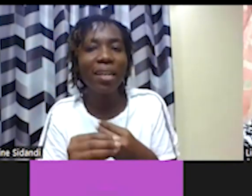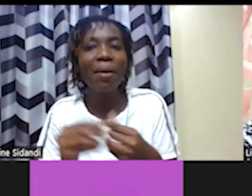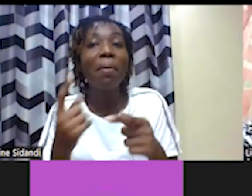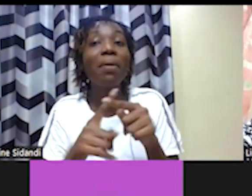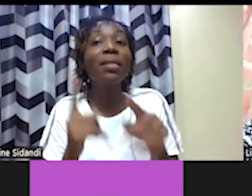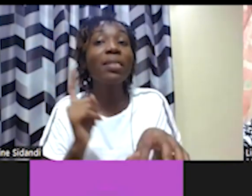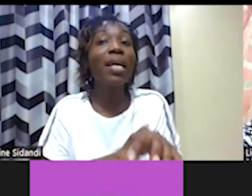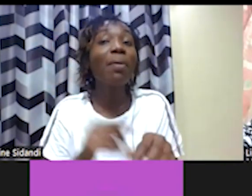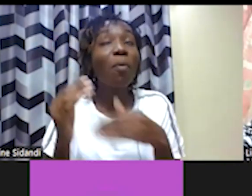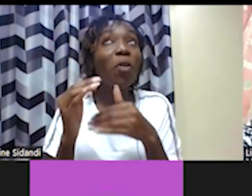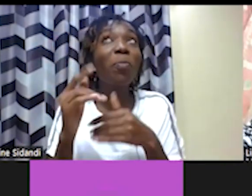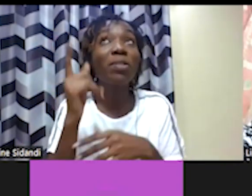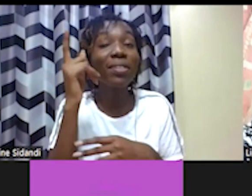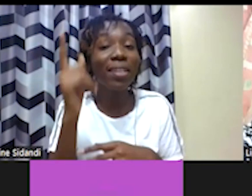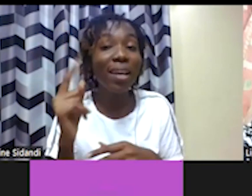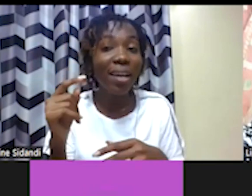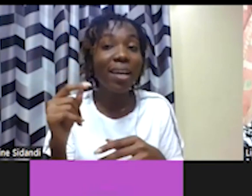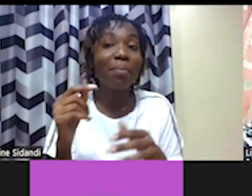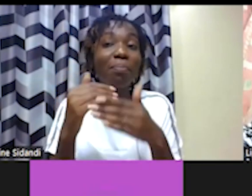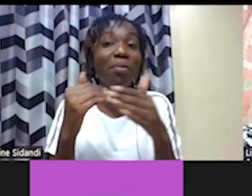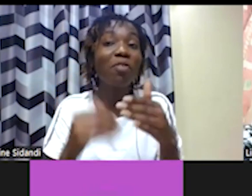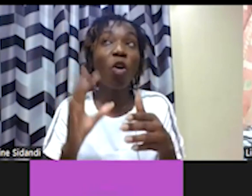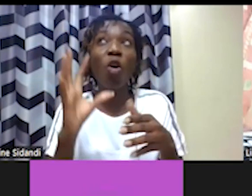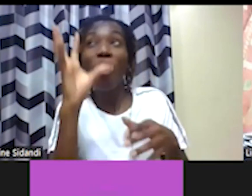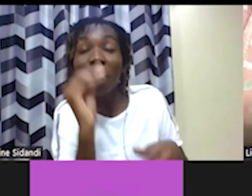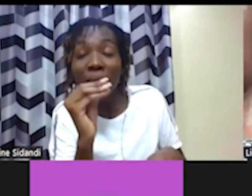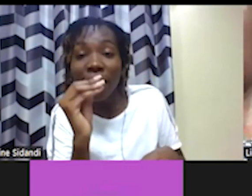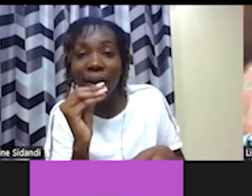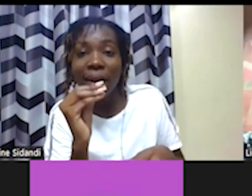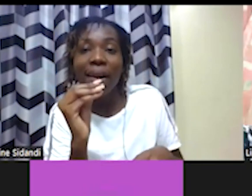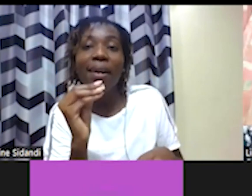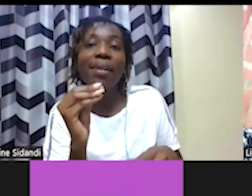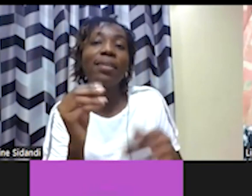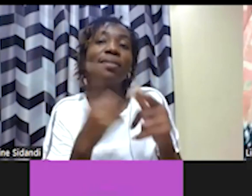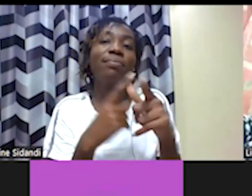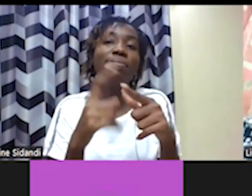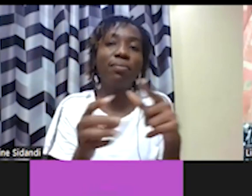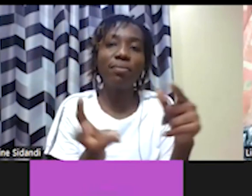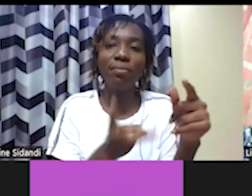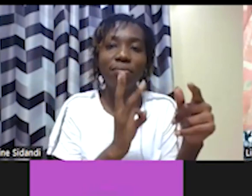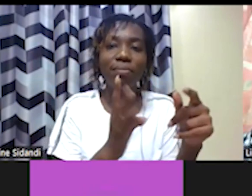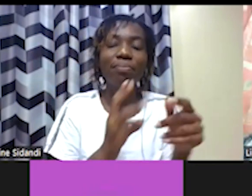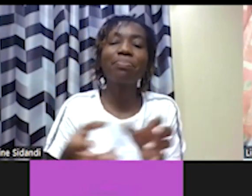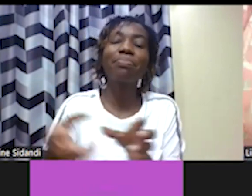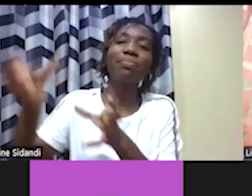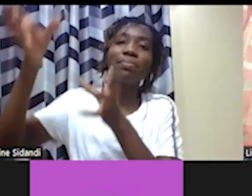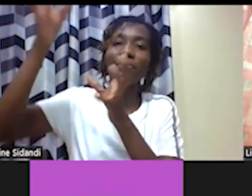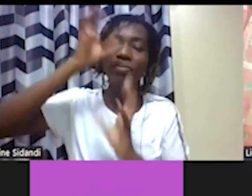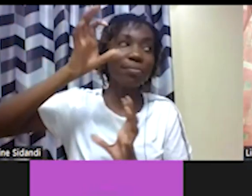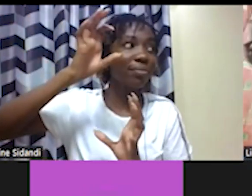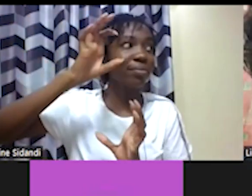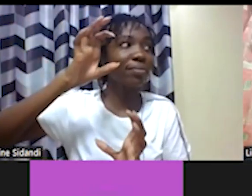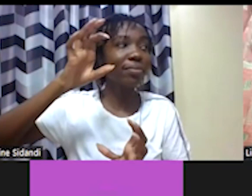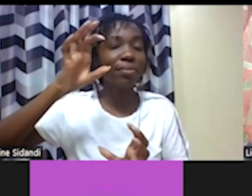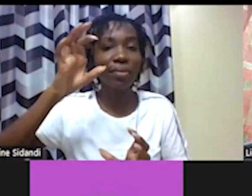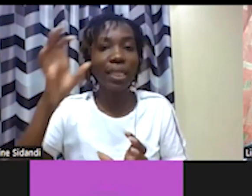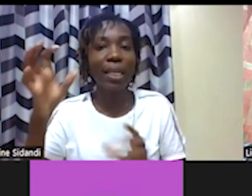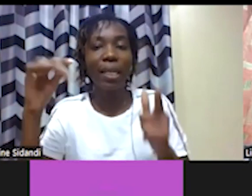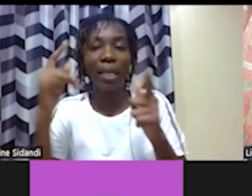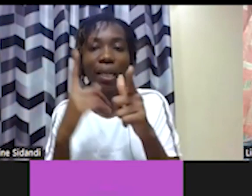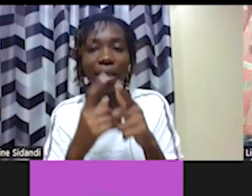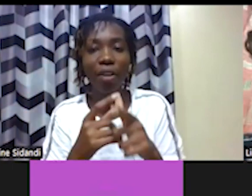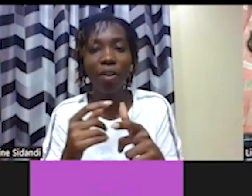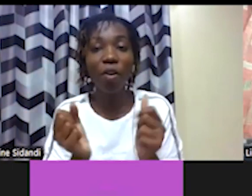up, before it touching the bananas, of course, the water poured on it. It came, cold